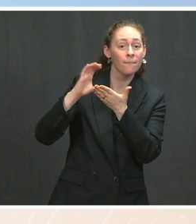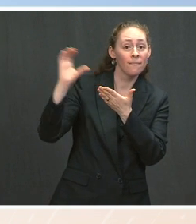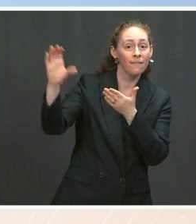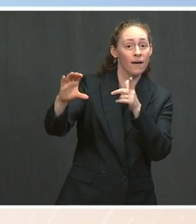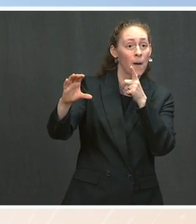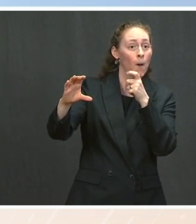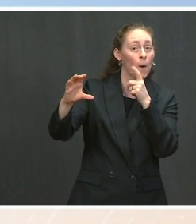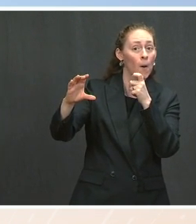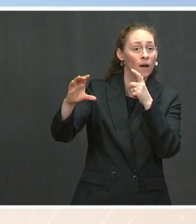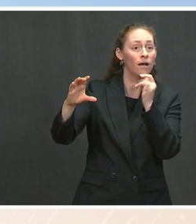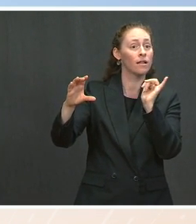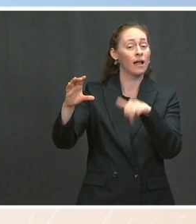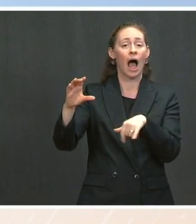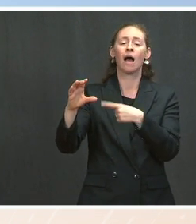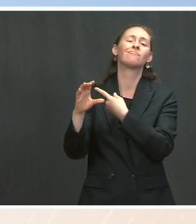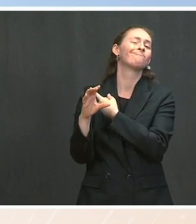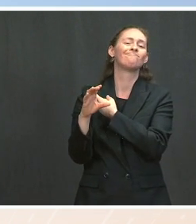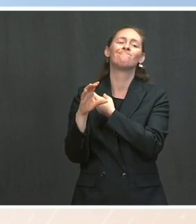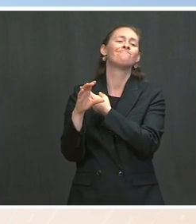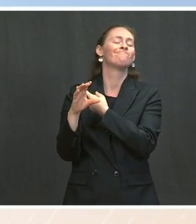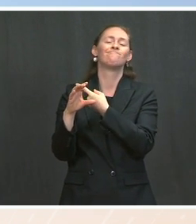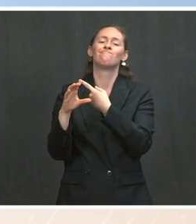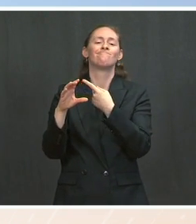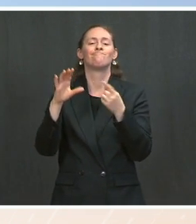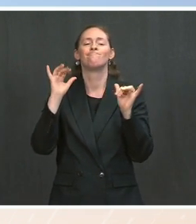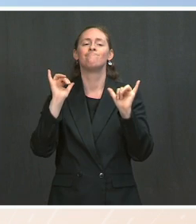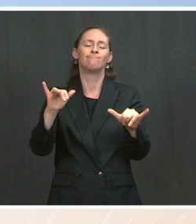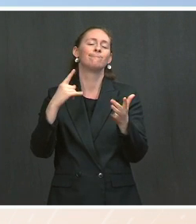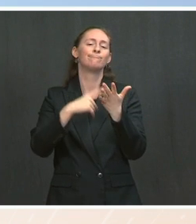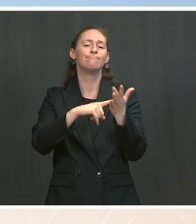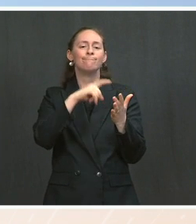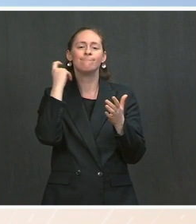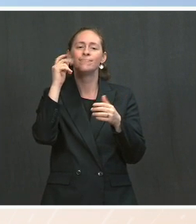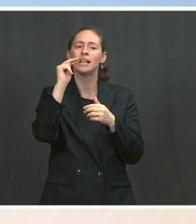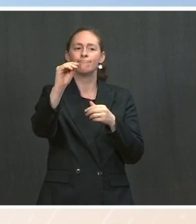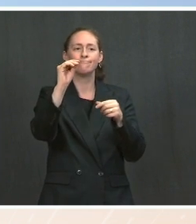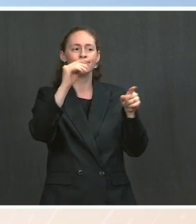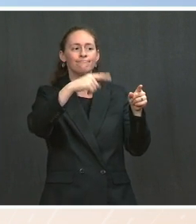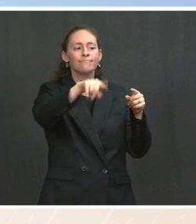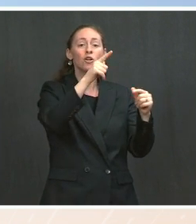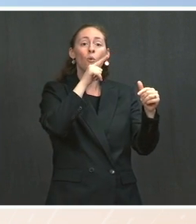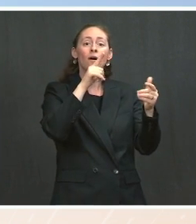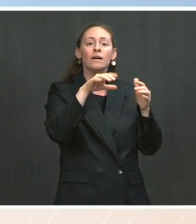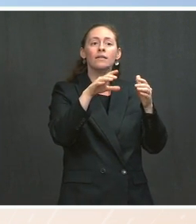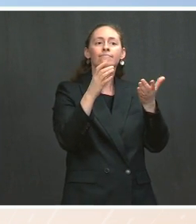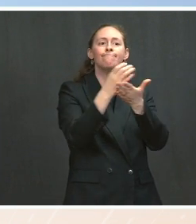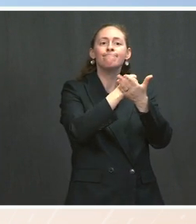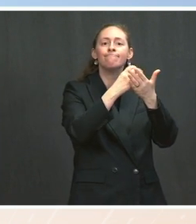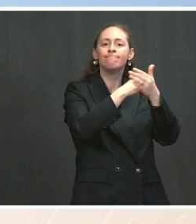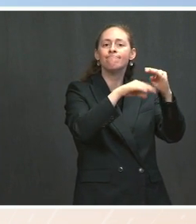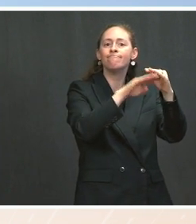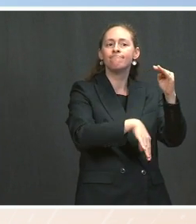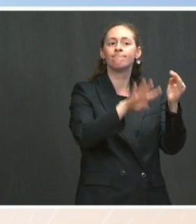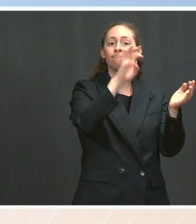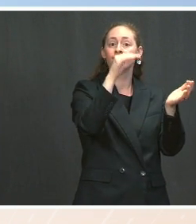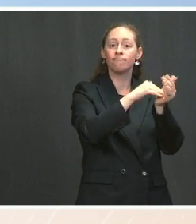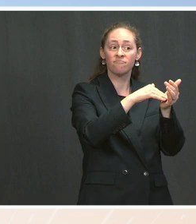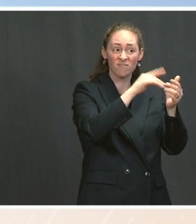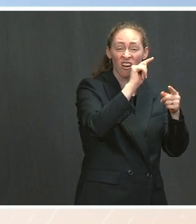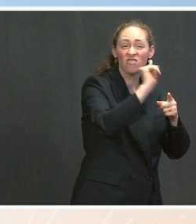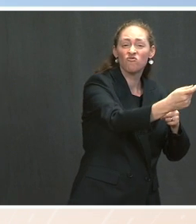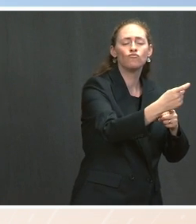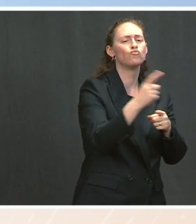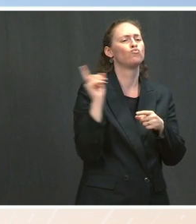raise taxes on Americans earning under $400,000 a year through a gas tax or through user fees. He believes that the